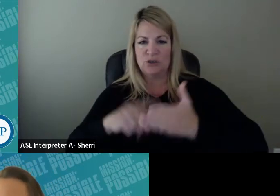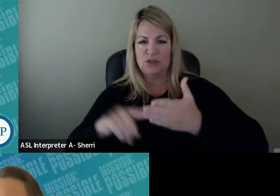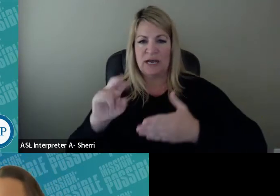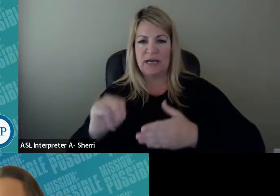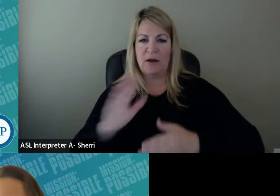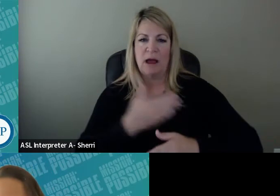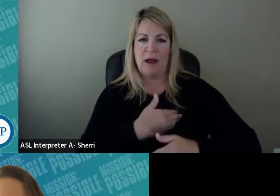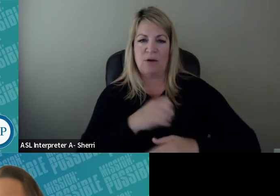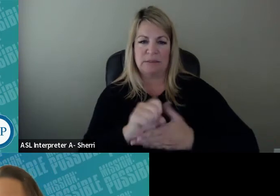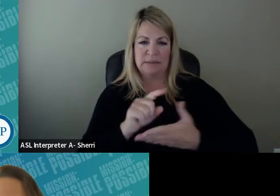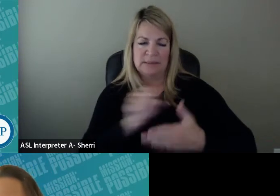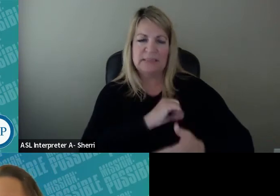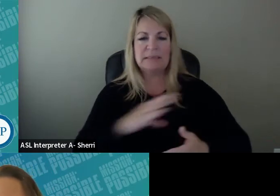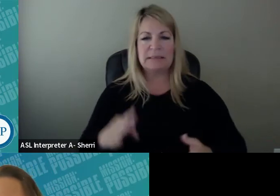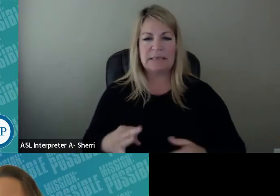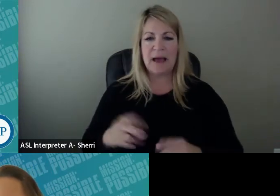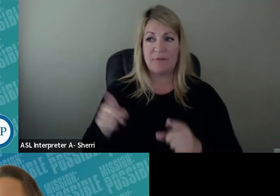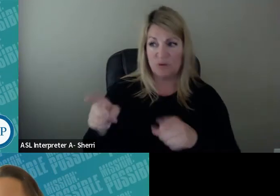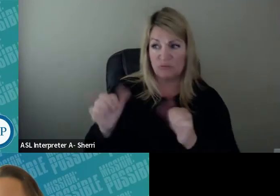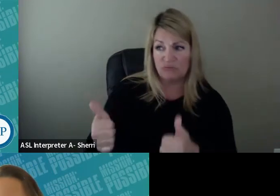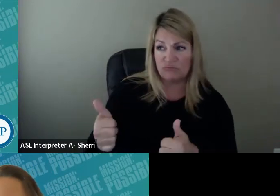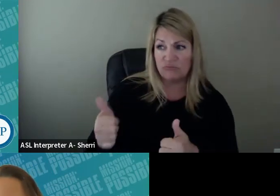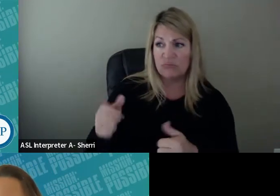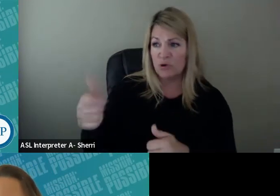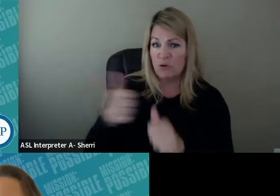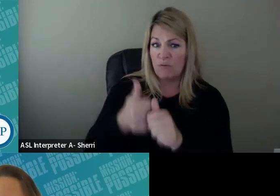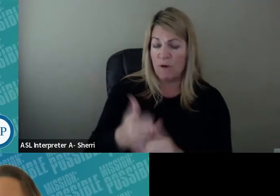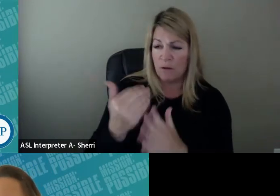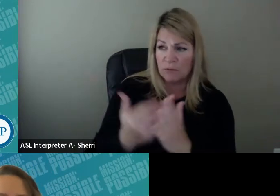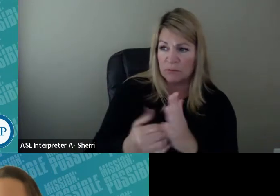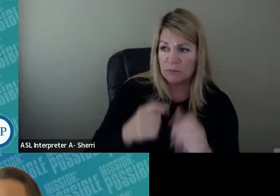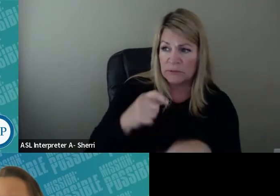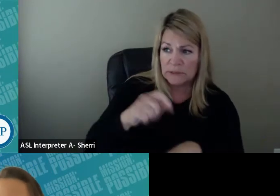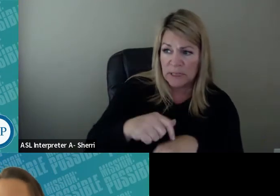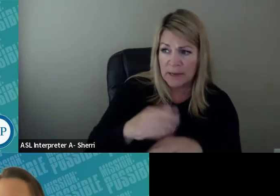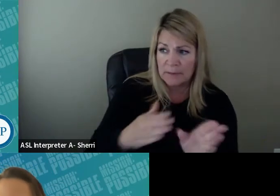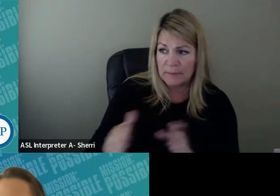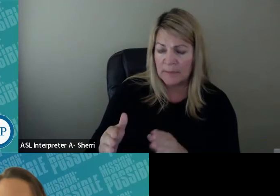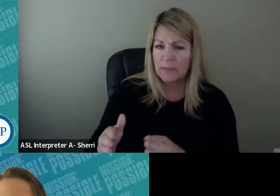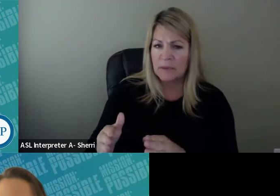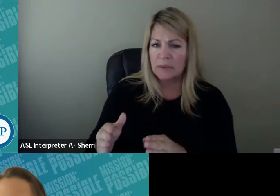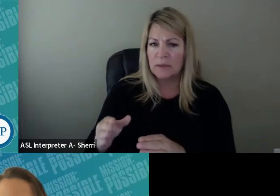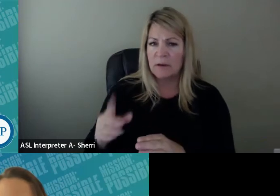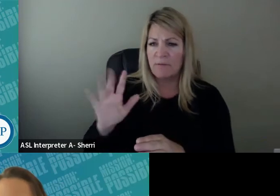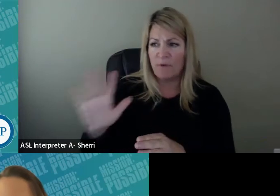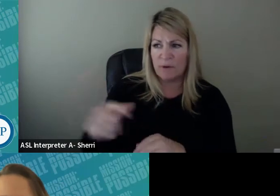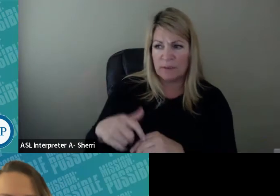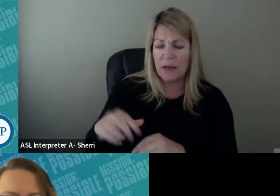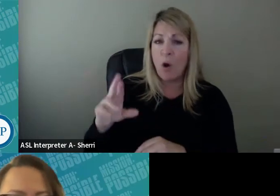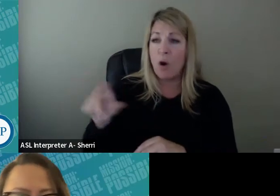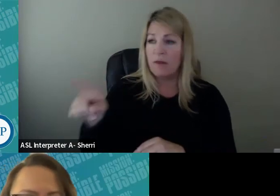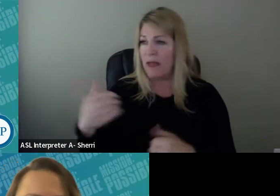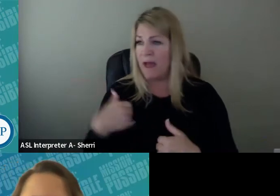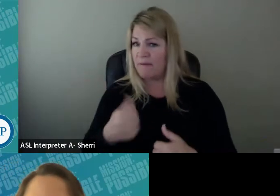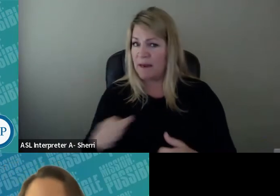staff, just to ensure if they are following their common planning time that's set aside for them, or if they are having